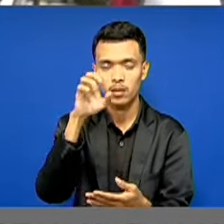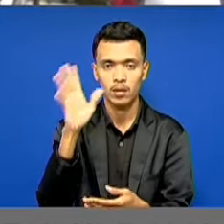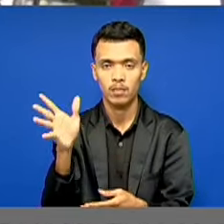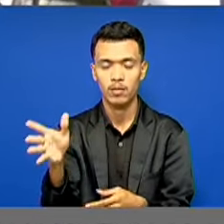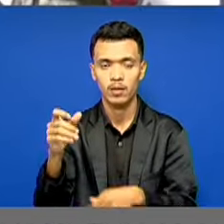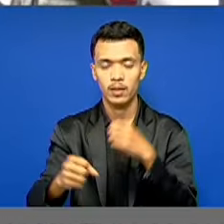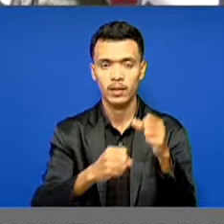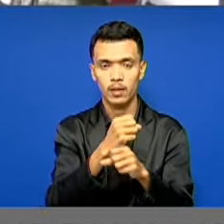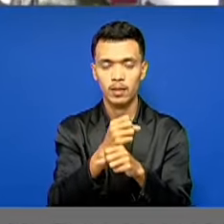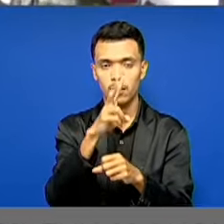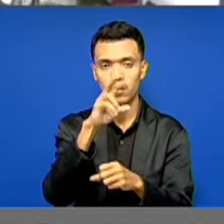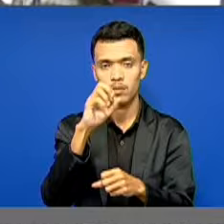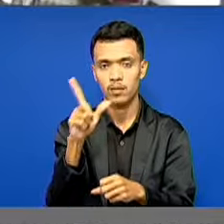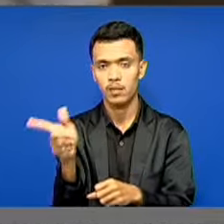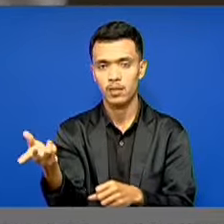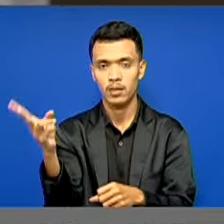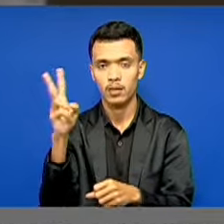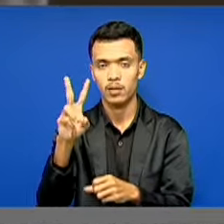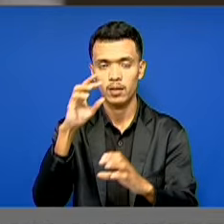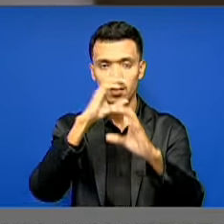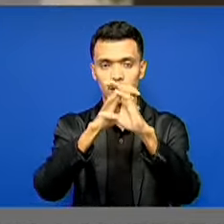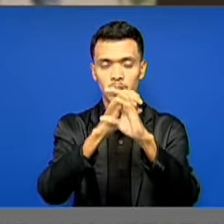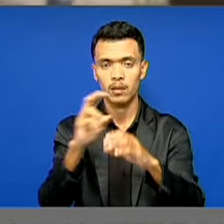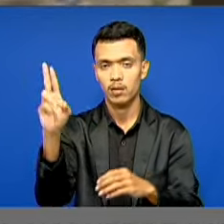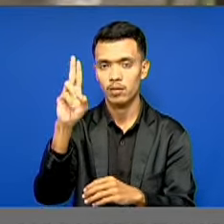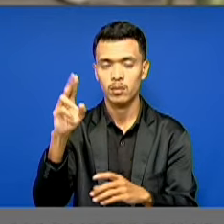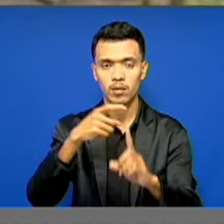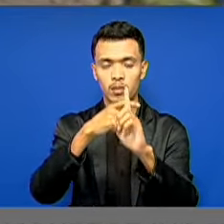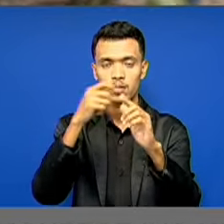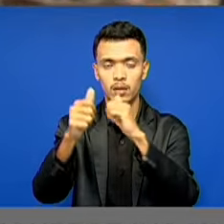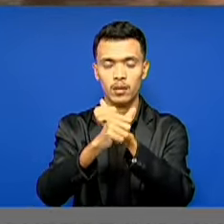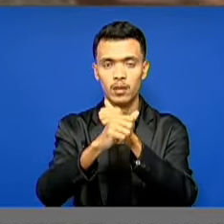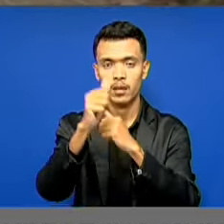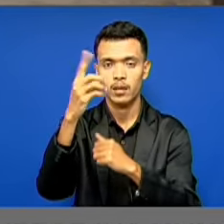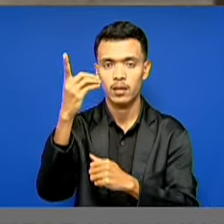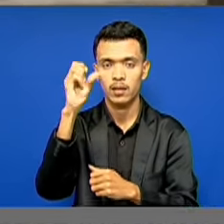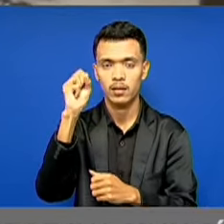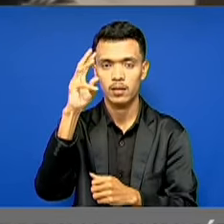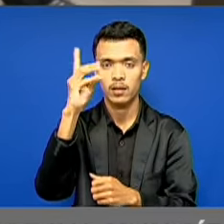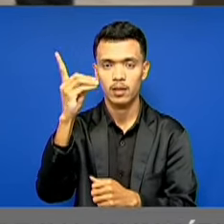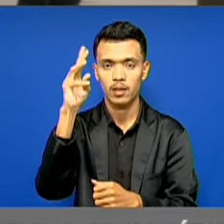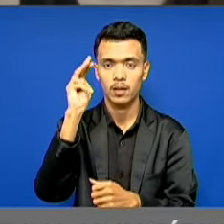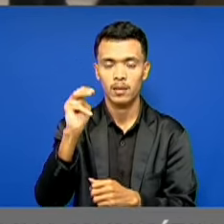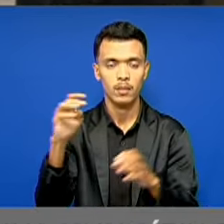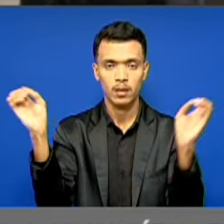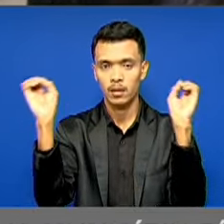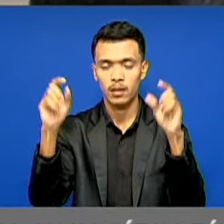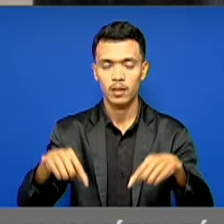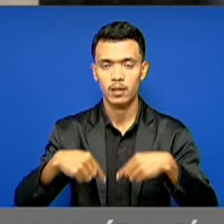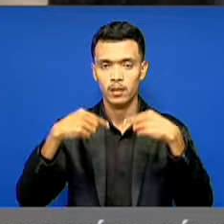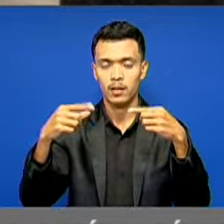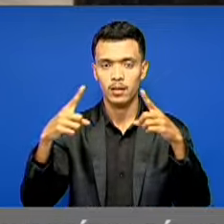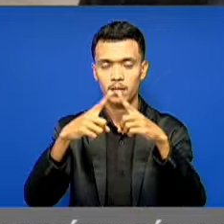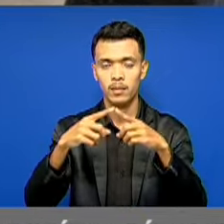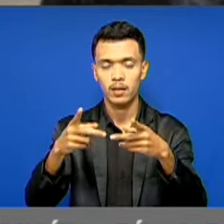rua ruanulu resenrua. Careta ne uza imediato husi Arguidu ADSDM nola entrega ba parte logística